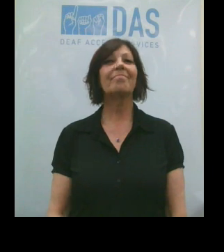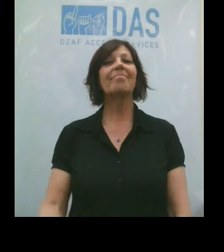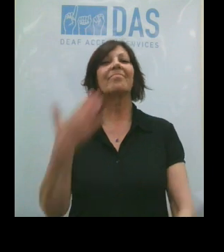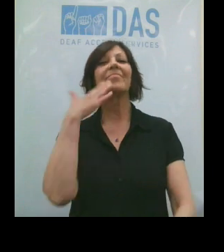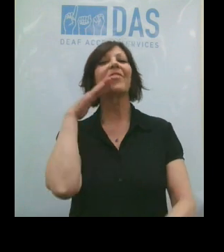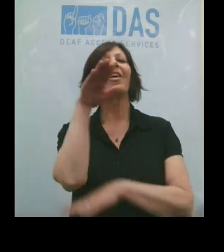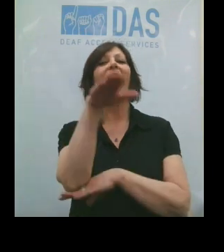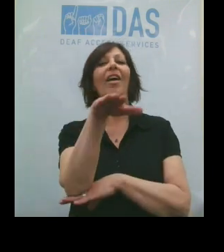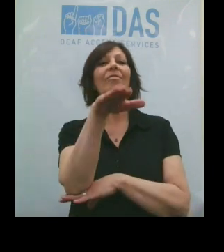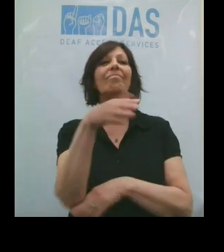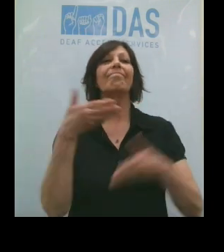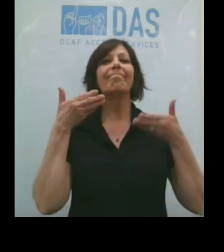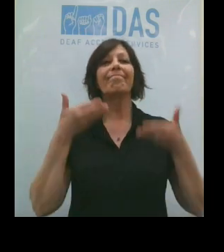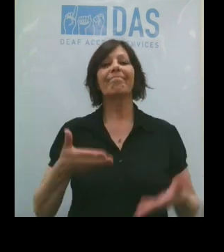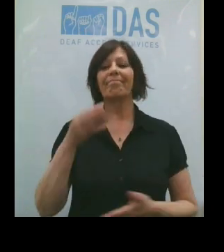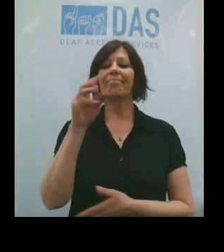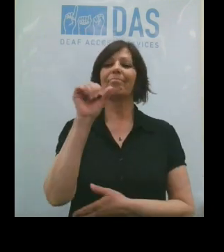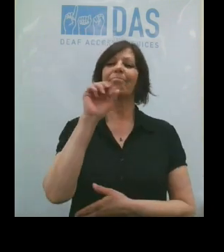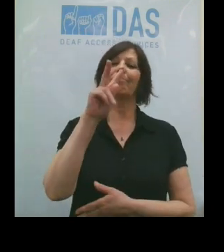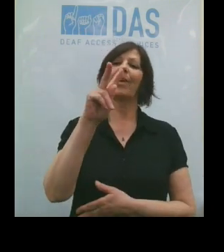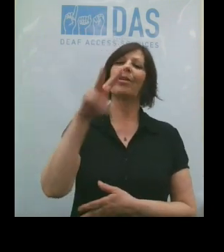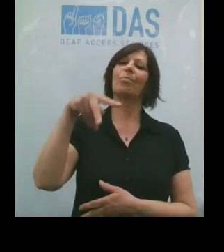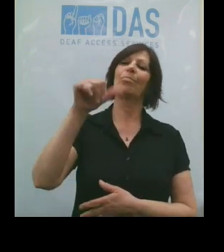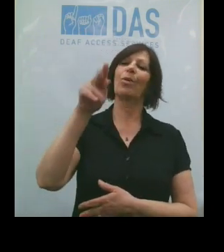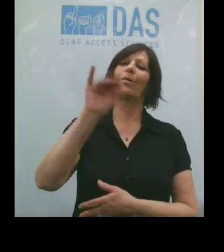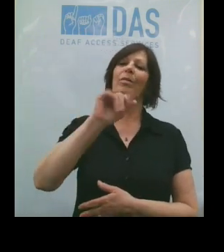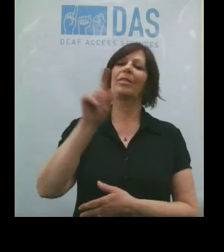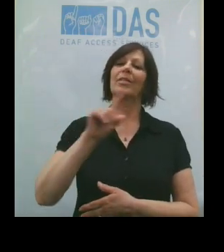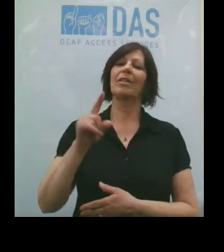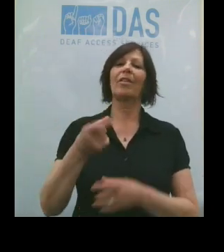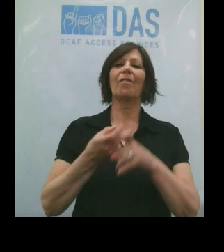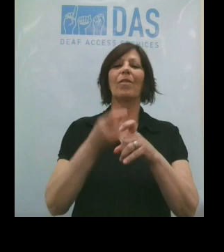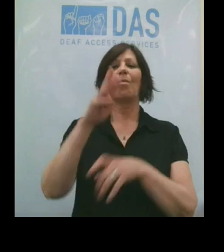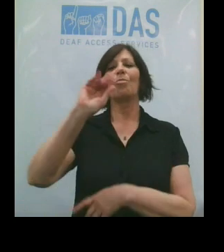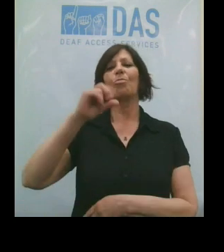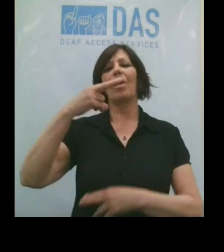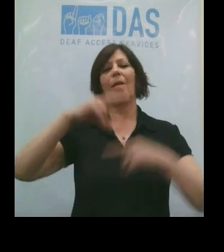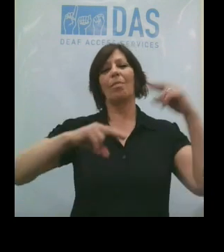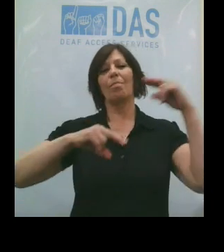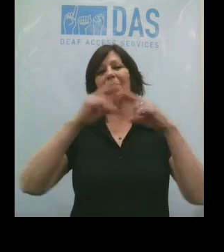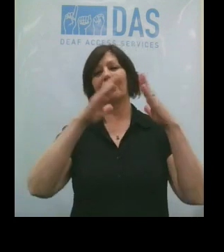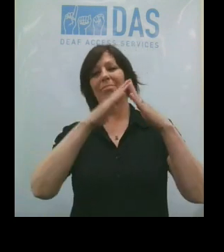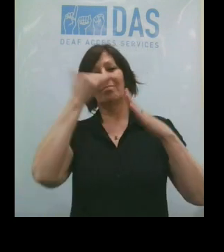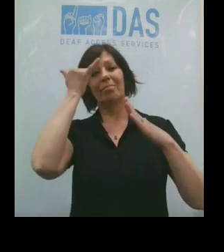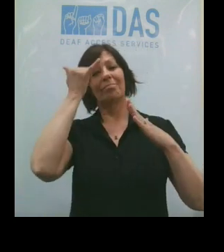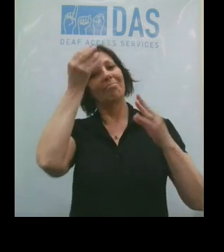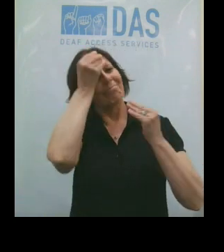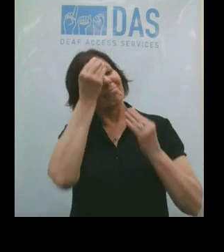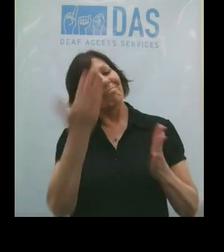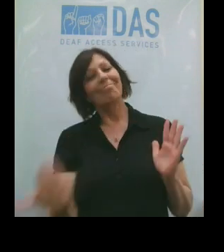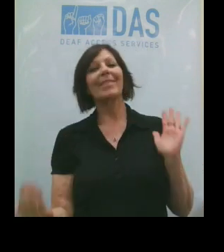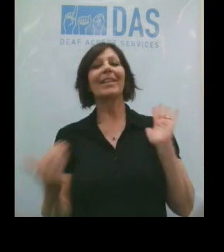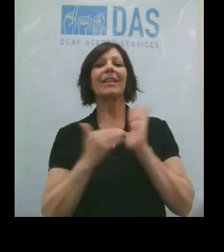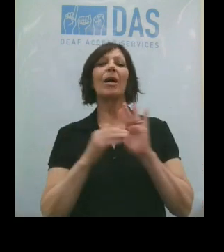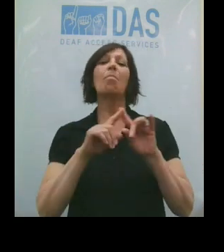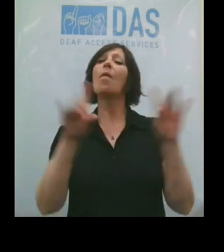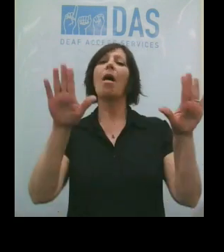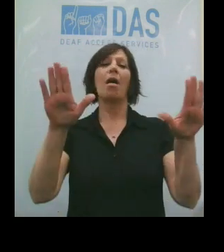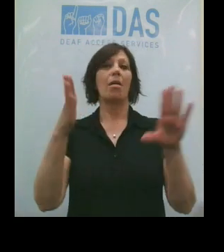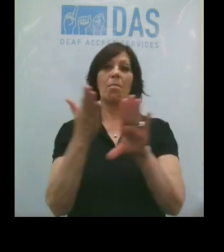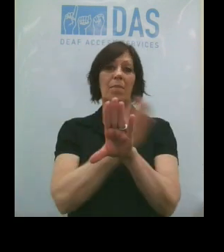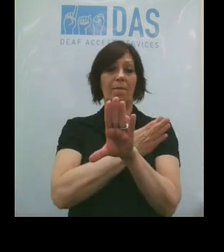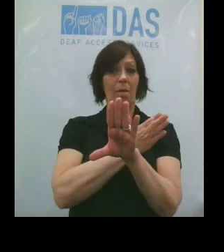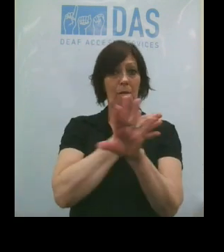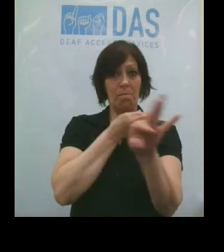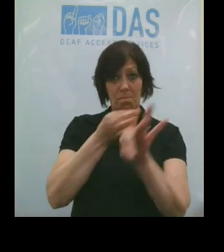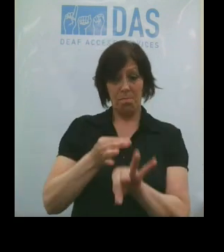Good afternoon. It's Erie County Executive Mark Poloncarz at the Rath Building in downtown Buffalo with another COVID-19 update. But first, before we get into